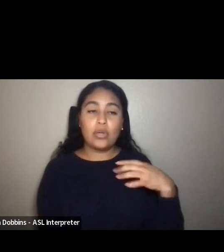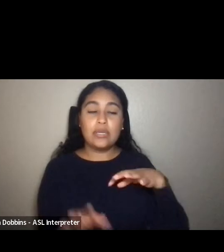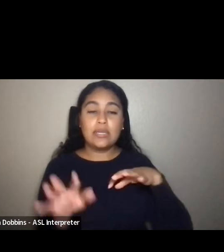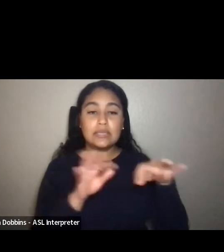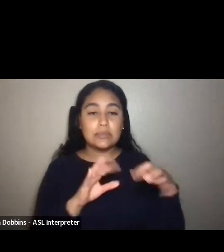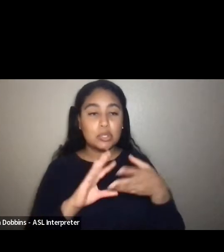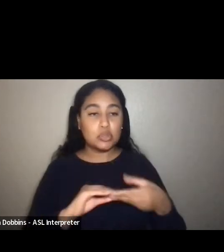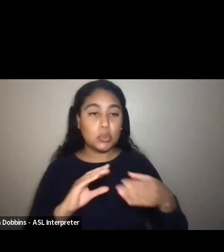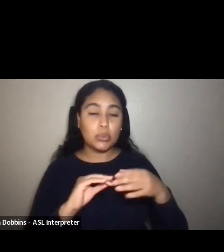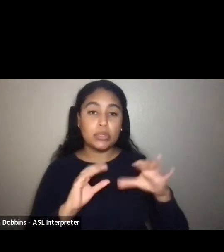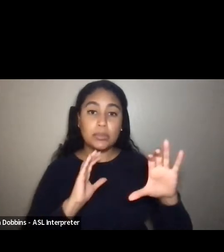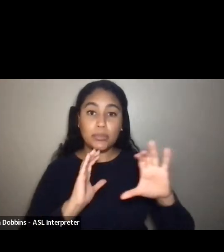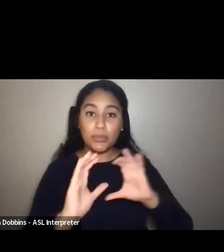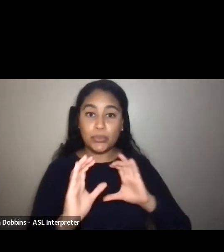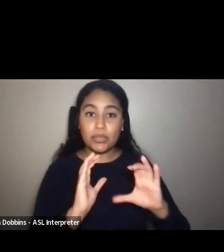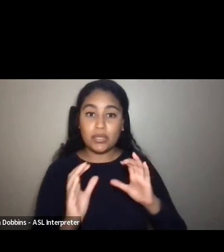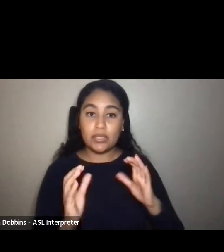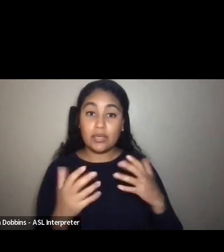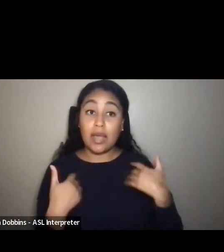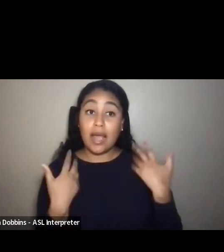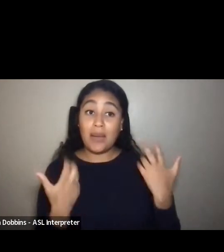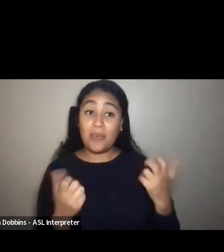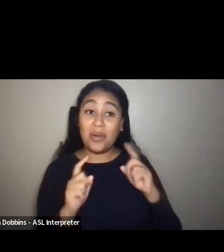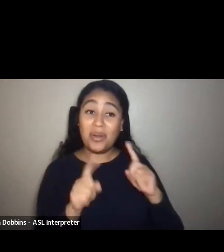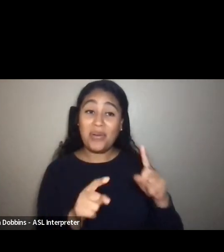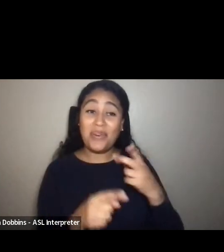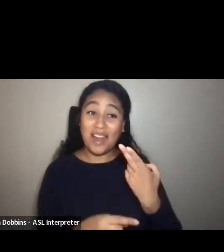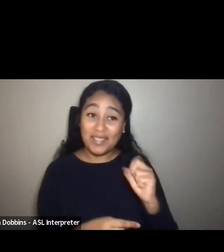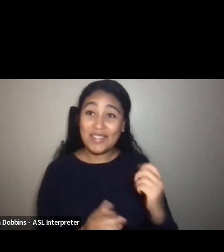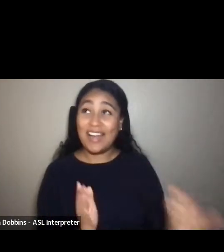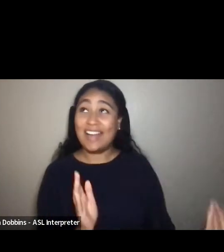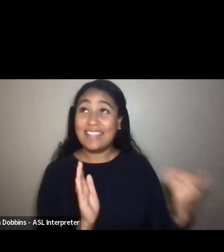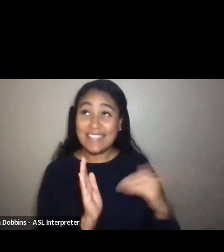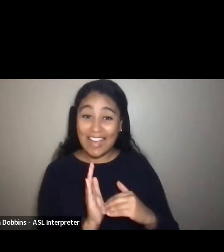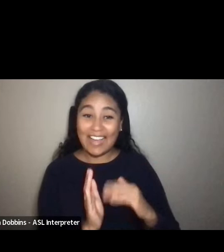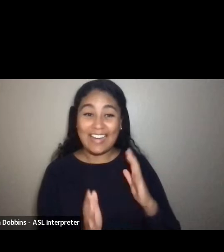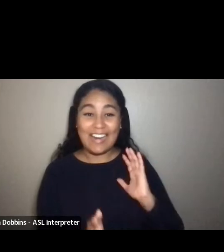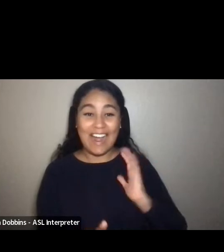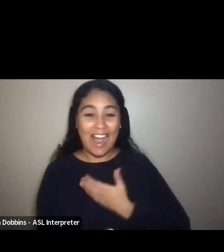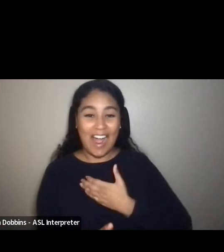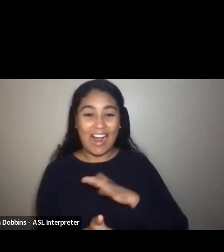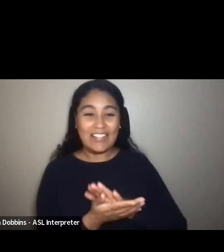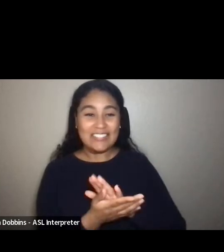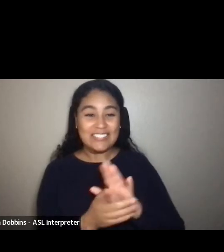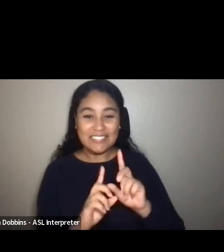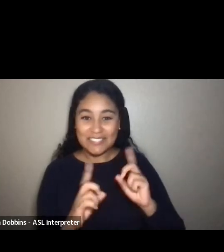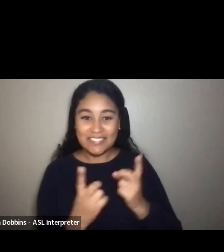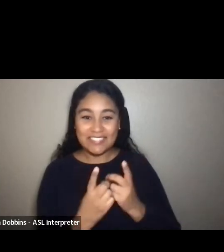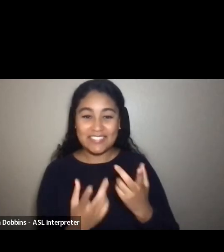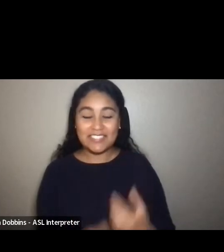and communicating, and it makes me want to go to high school again in our district.